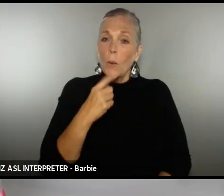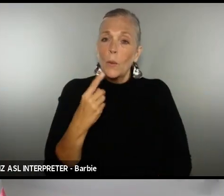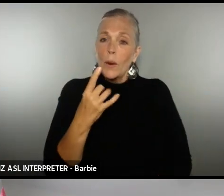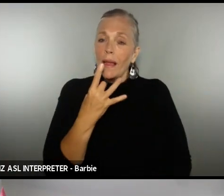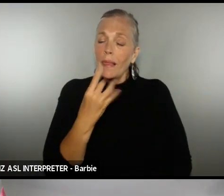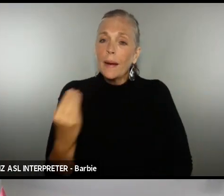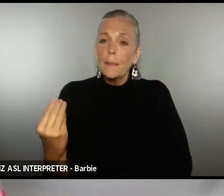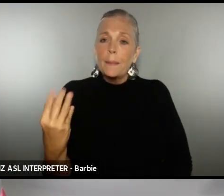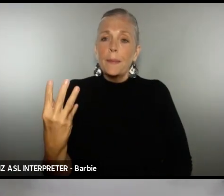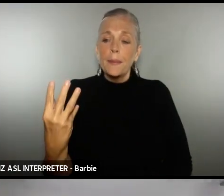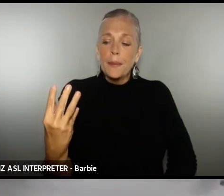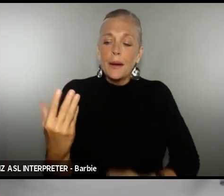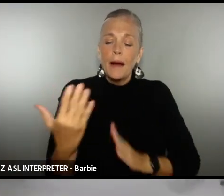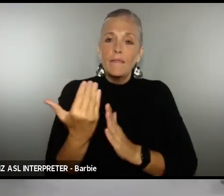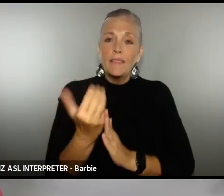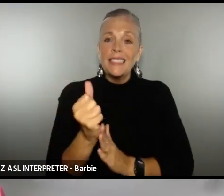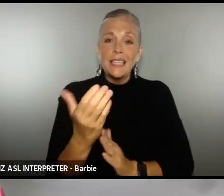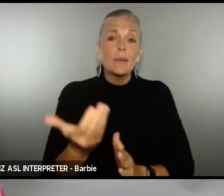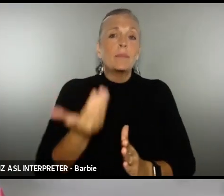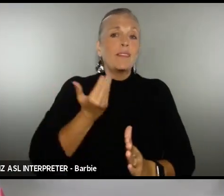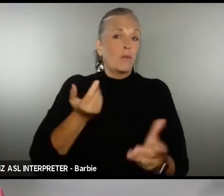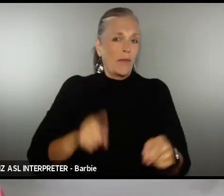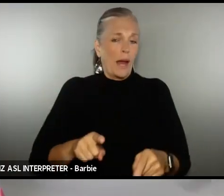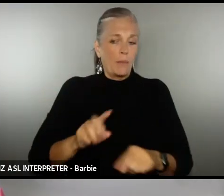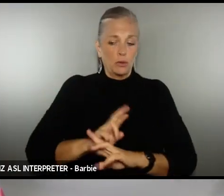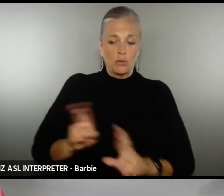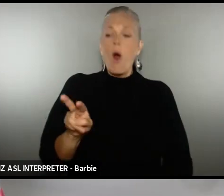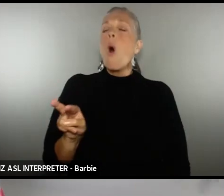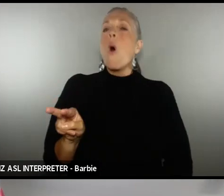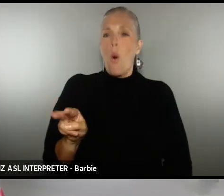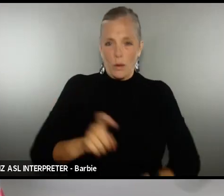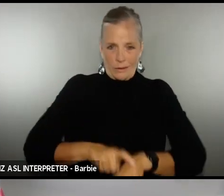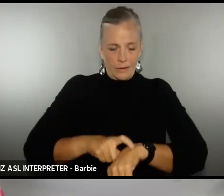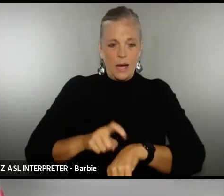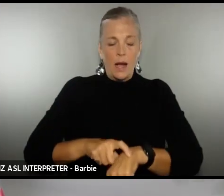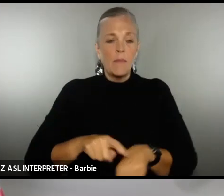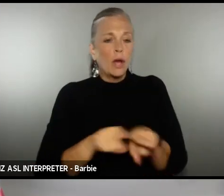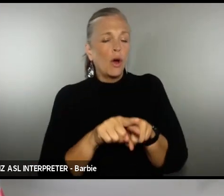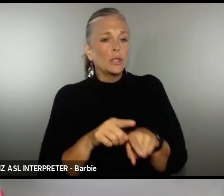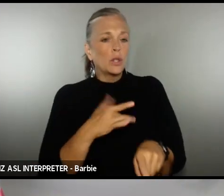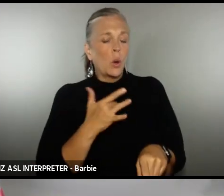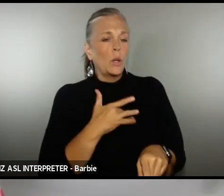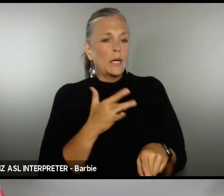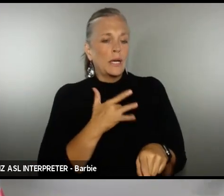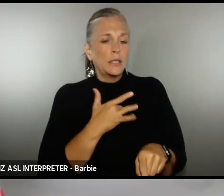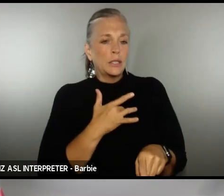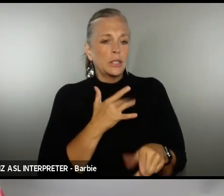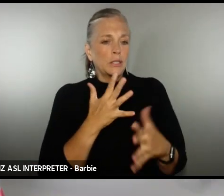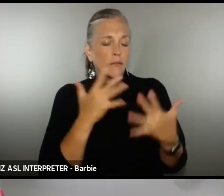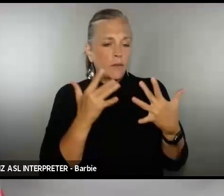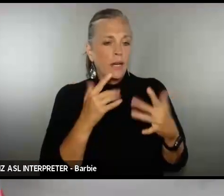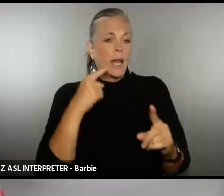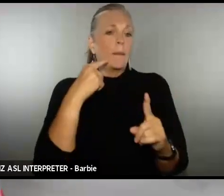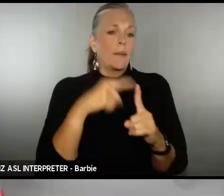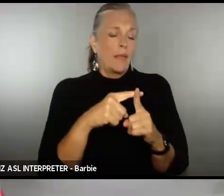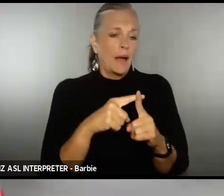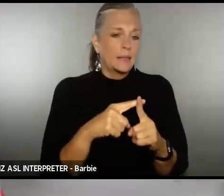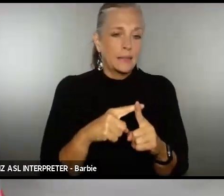15 seconds before that actually happens. We also do a sensory friendly plus performance, which was the same as the original sensory friendly, only modified